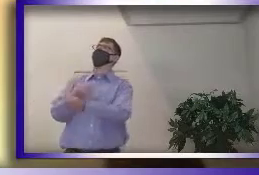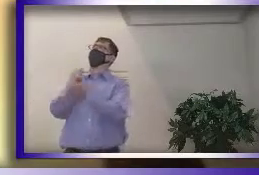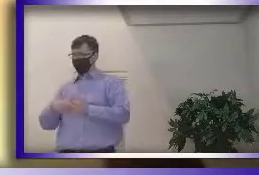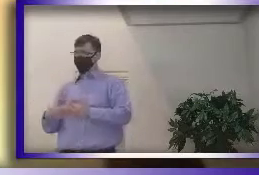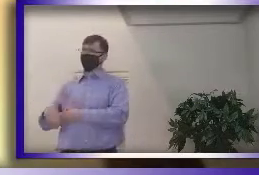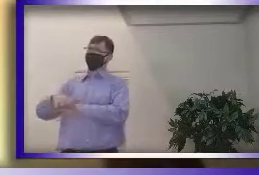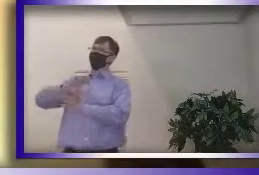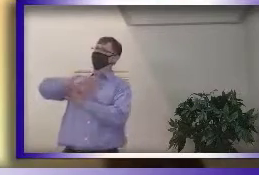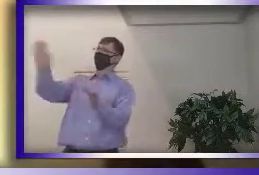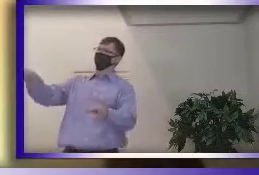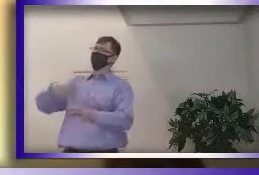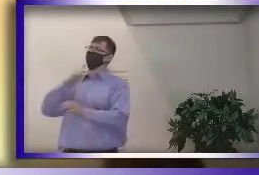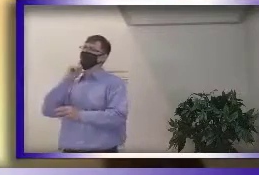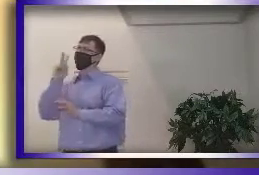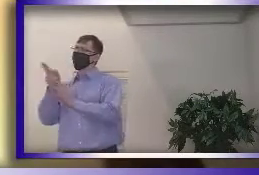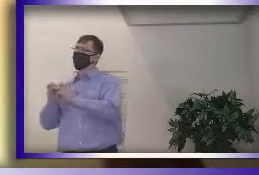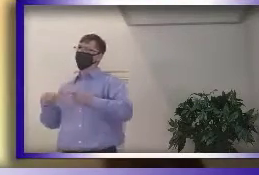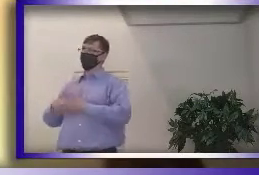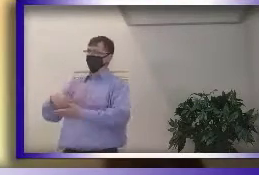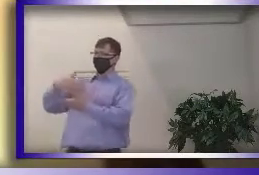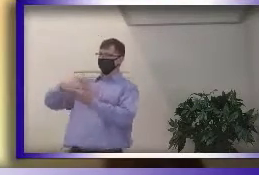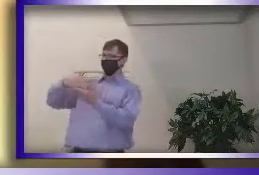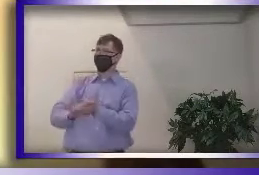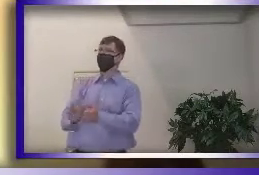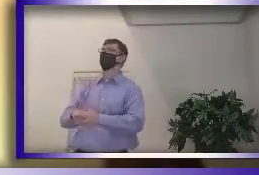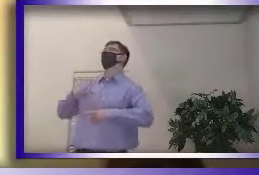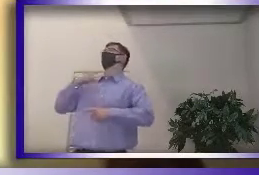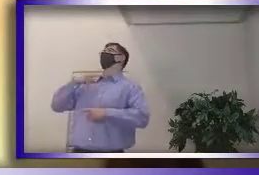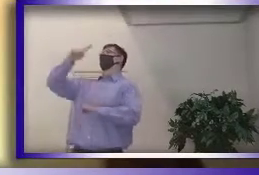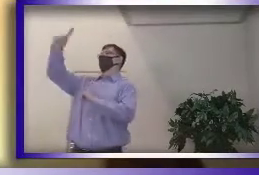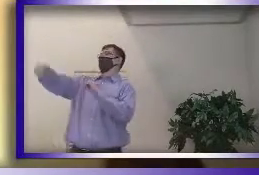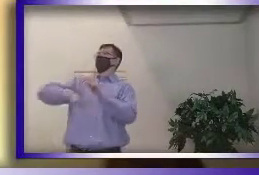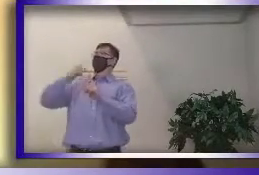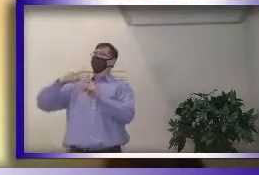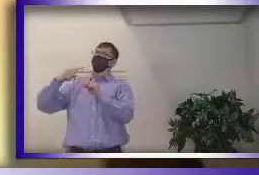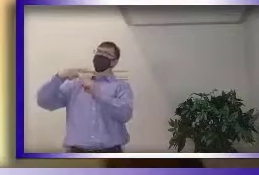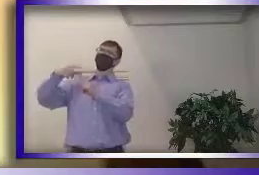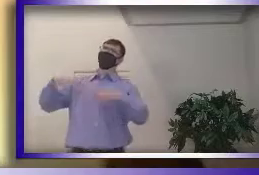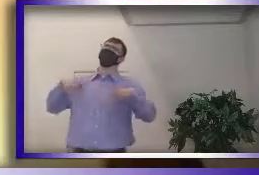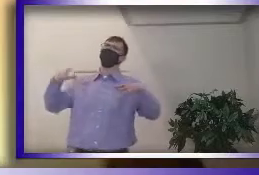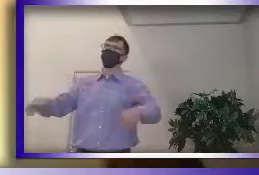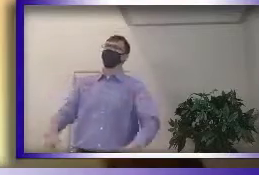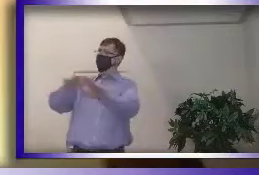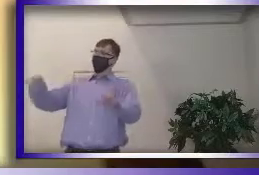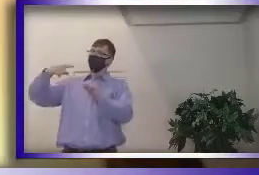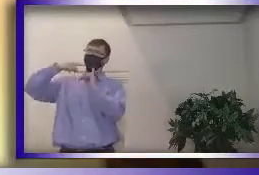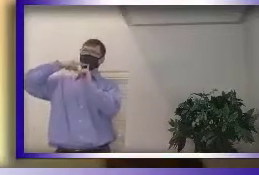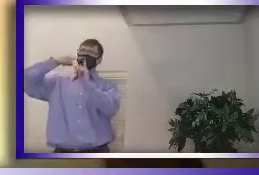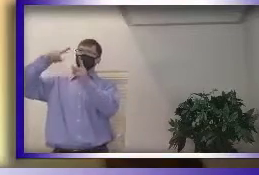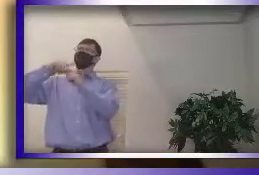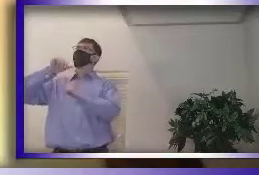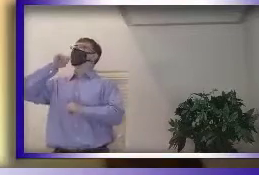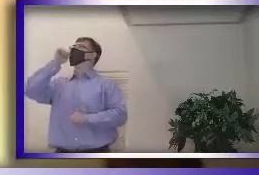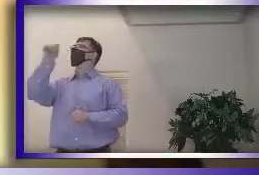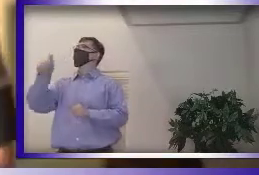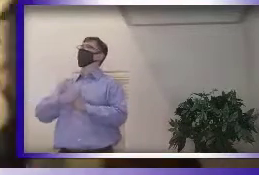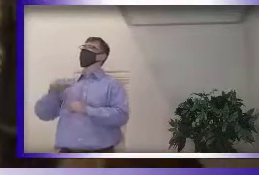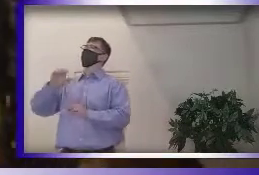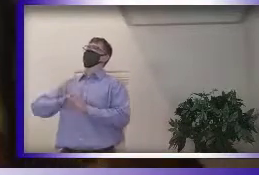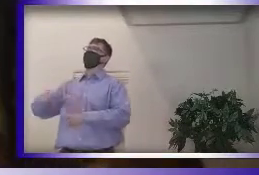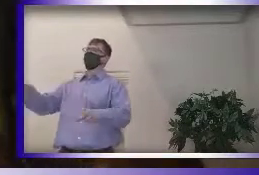be, candid camera. Oh, we're going to get all these people to go out there and be nice to each other and love their enemies and everything, and it's all a great big